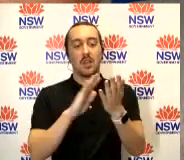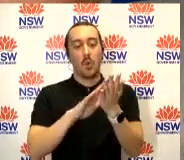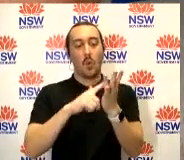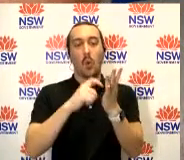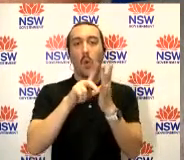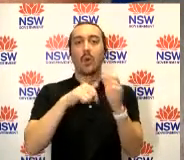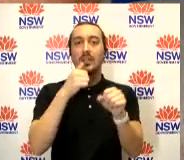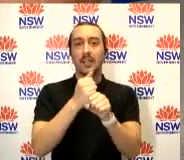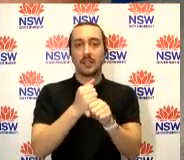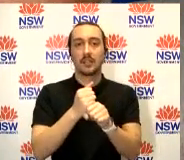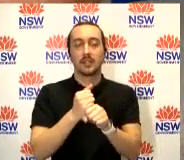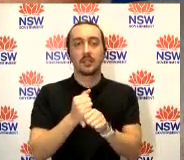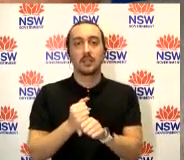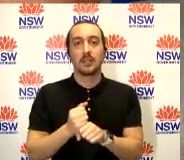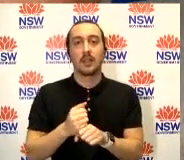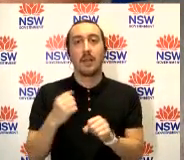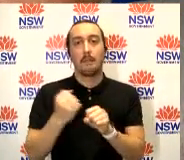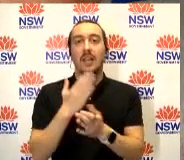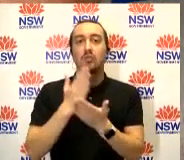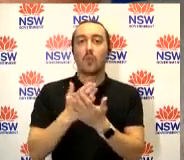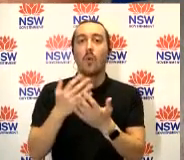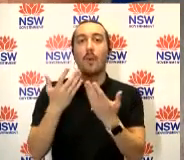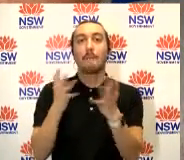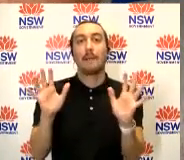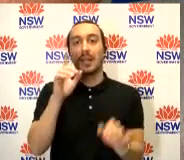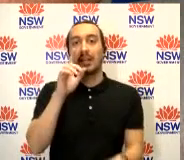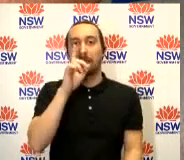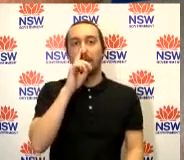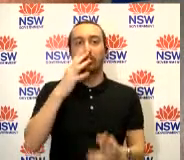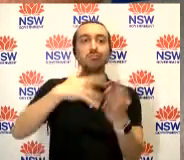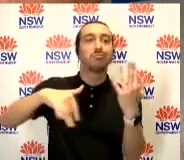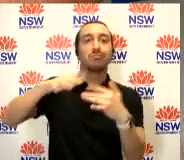be removed or locked off with some physical barriers.